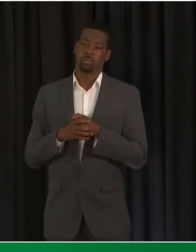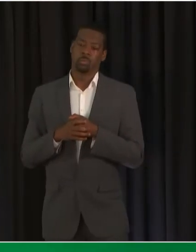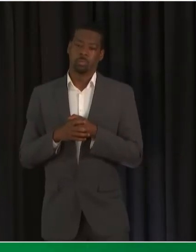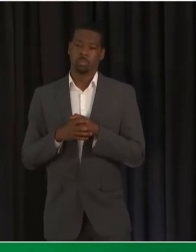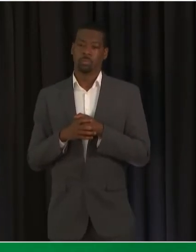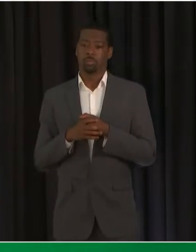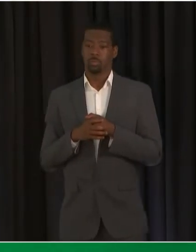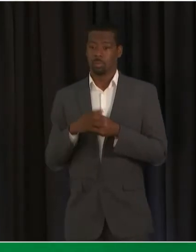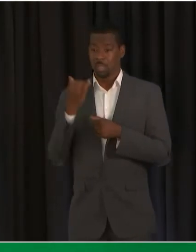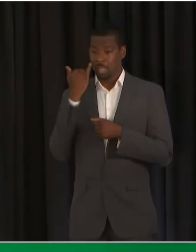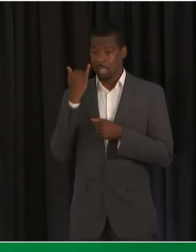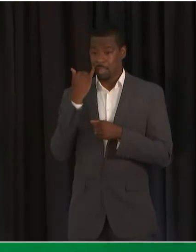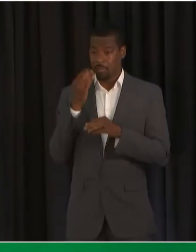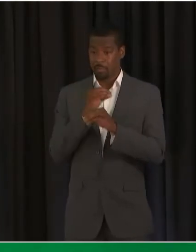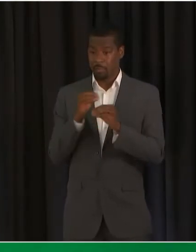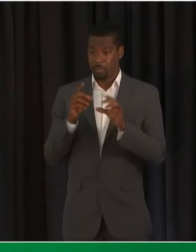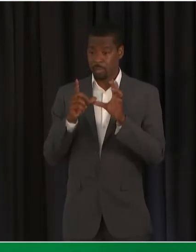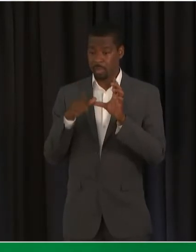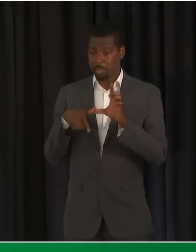unexpired